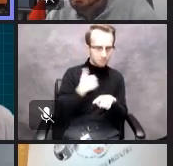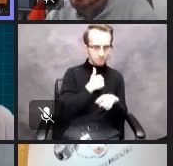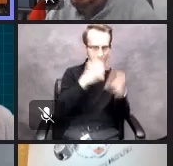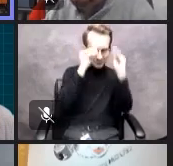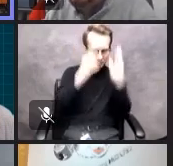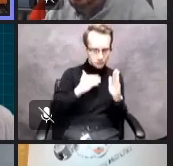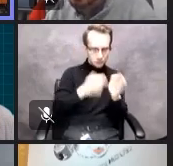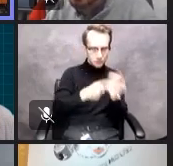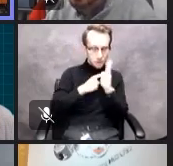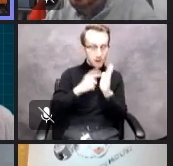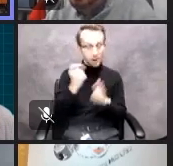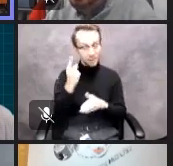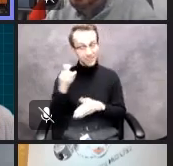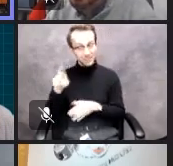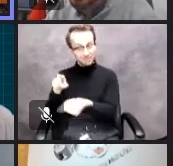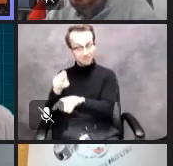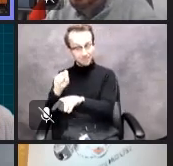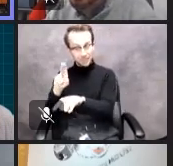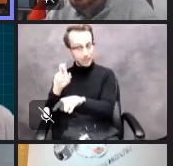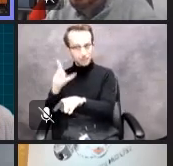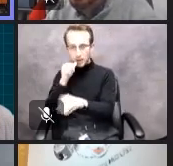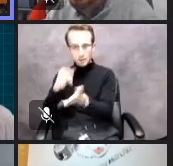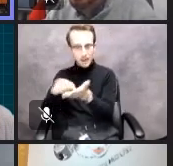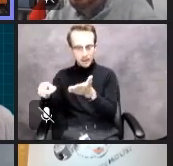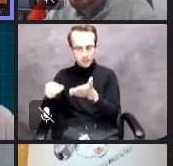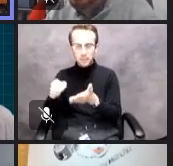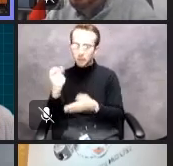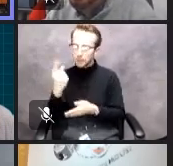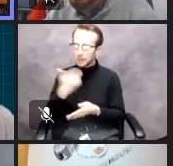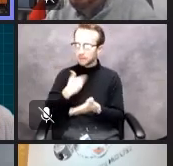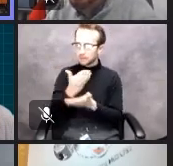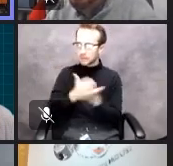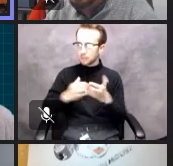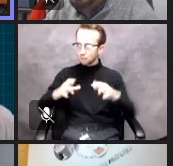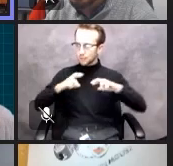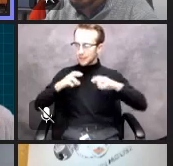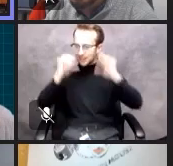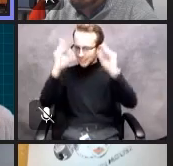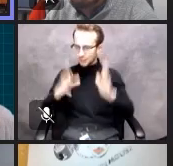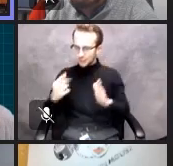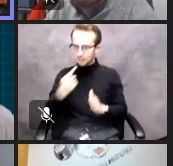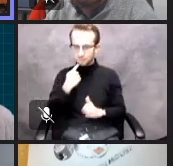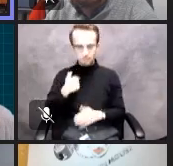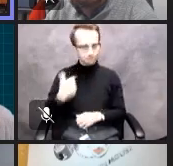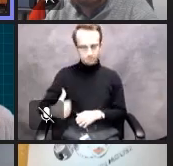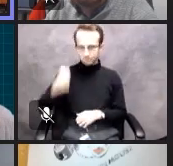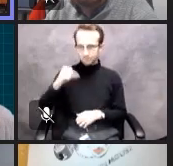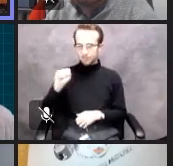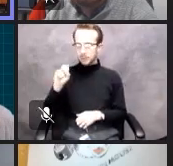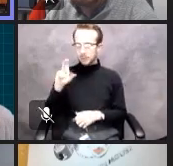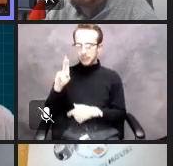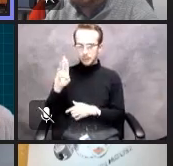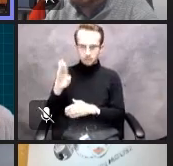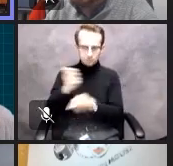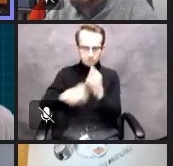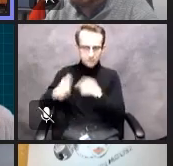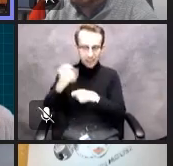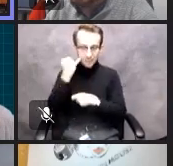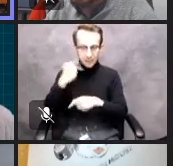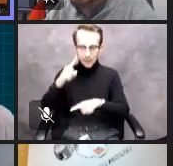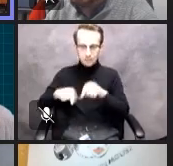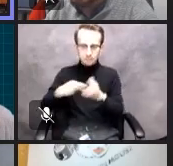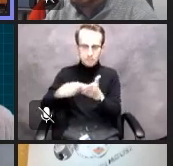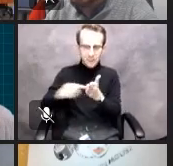to do those. And so we've got some retired teachers that said, well, I'm not going to sub if I'm not going to get paid to do all this 6 hours worth of